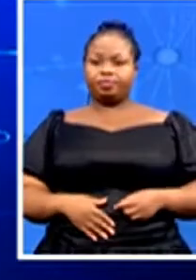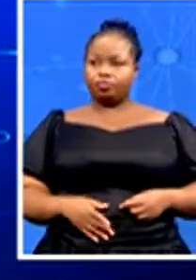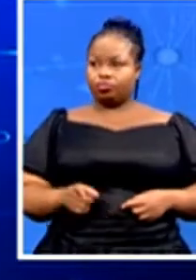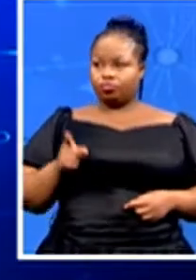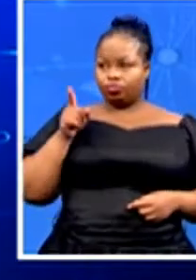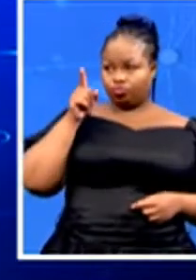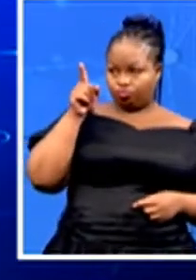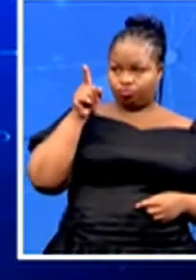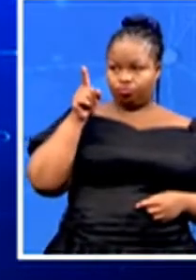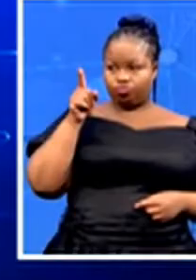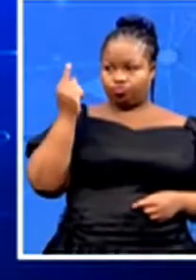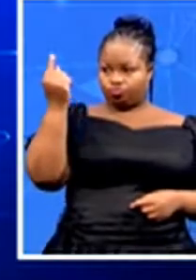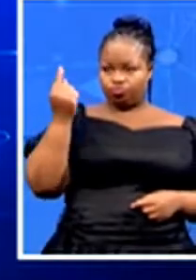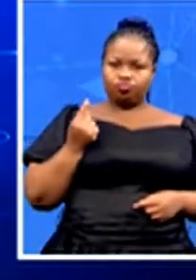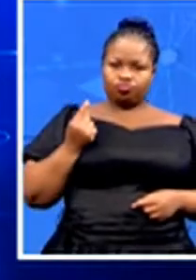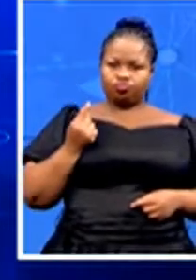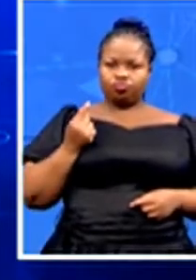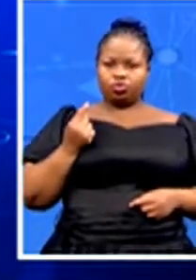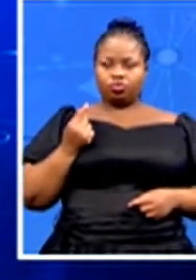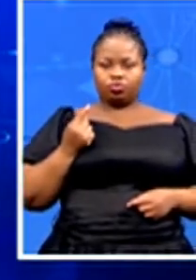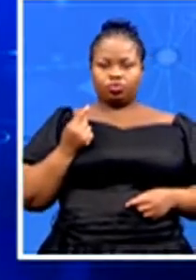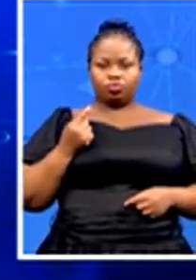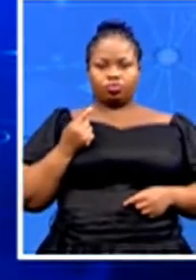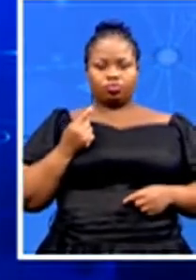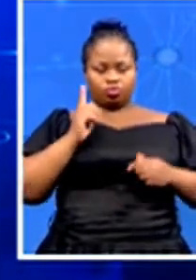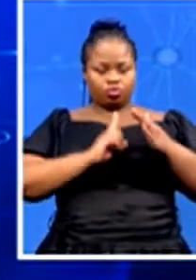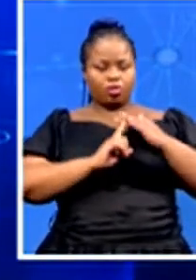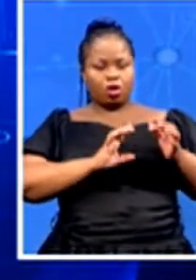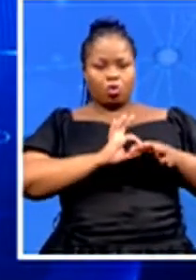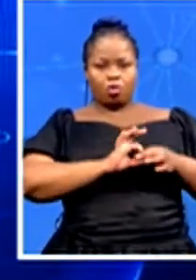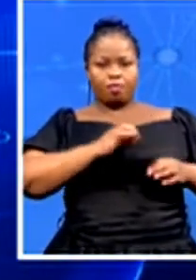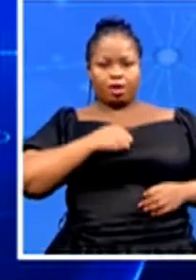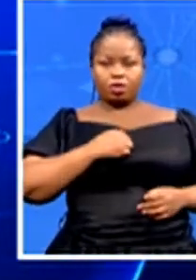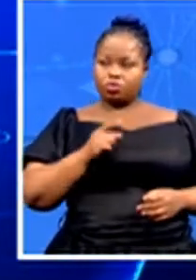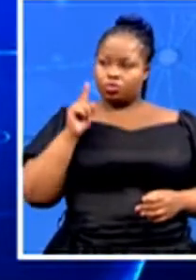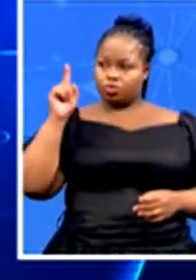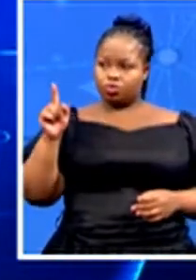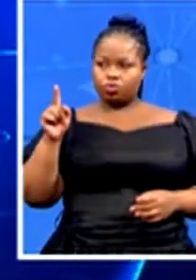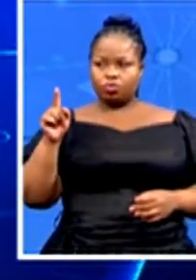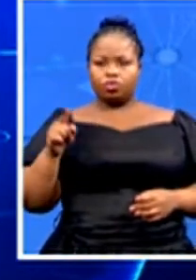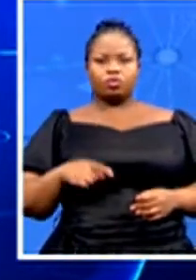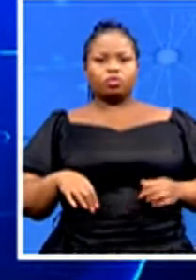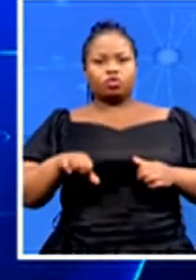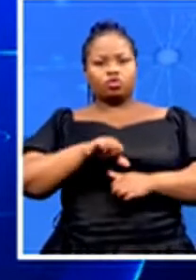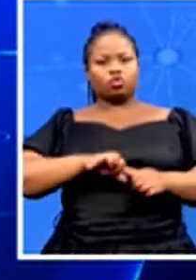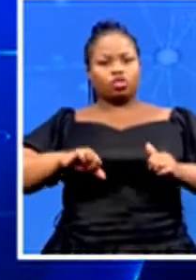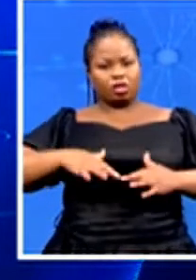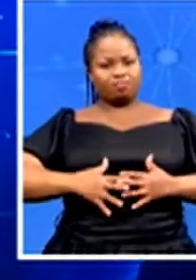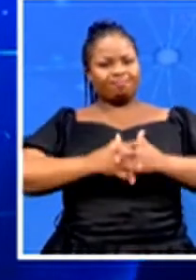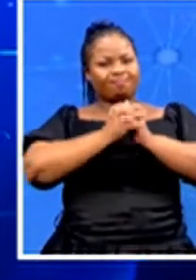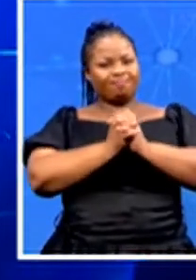you canvass, when you come to my door, are you going to strengthen social cohesion? Because that's very important for